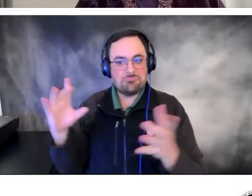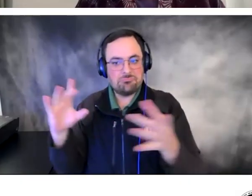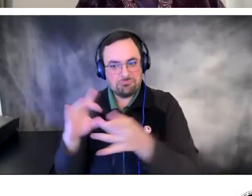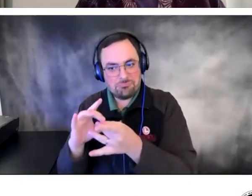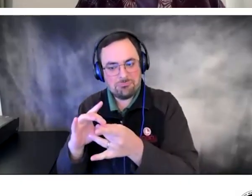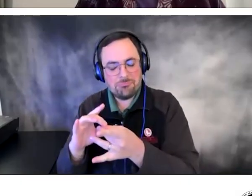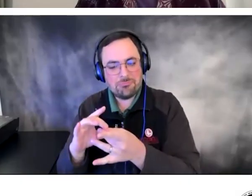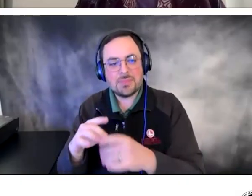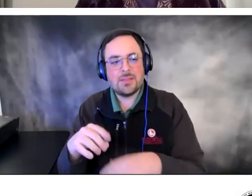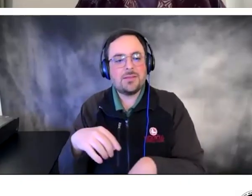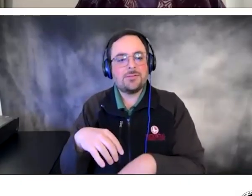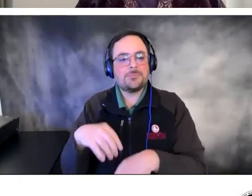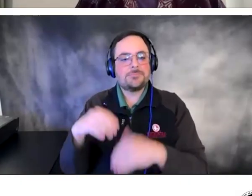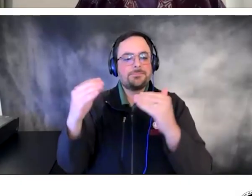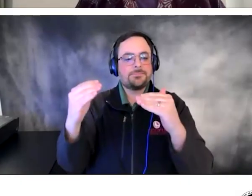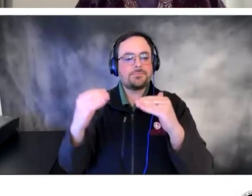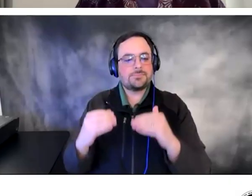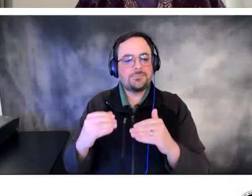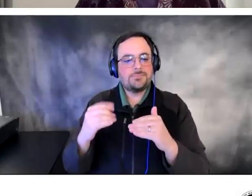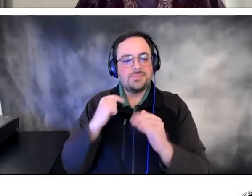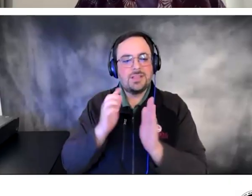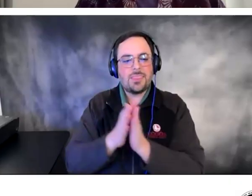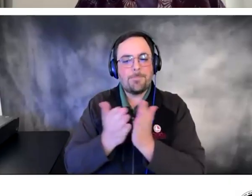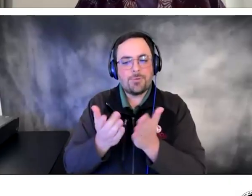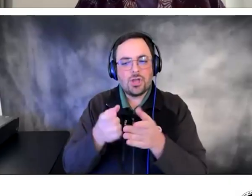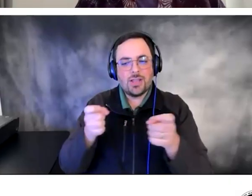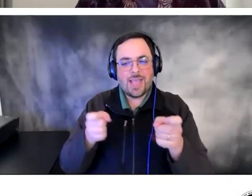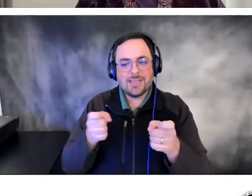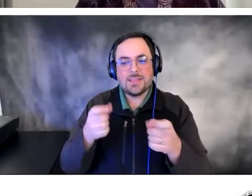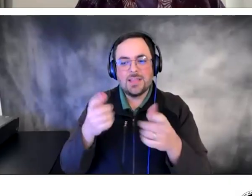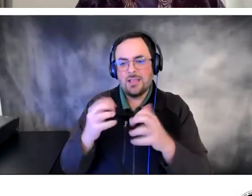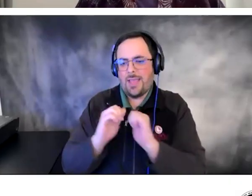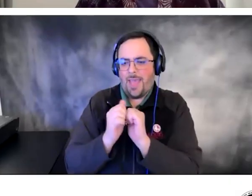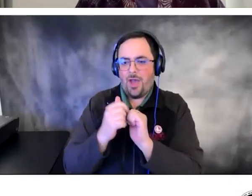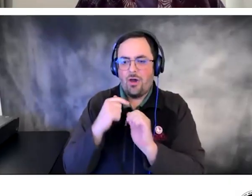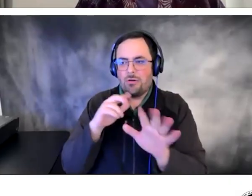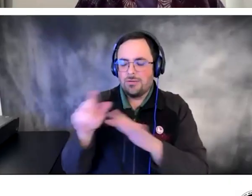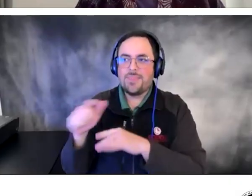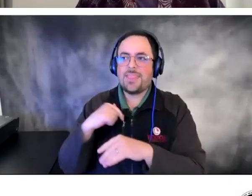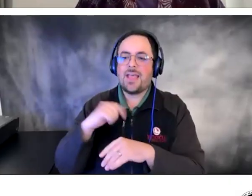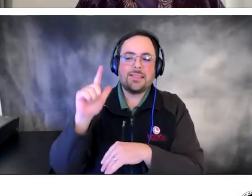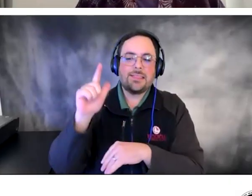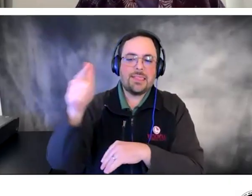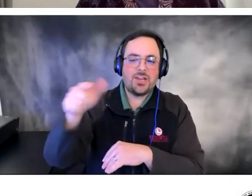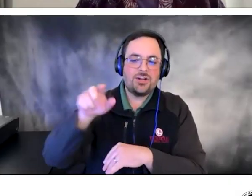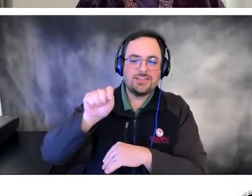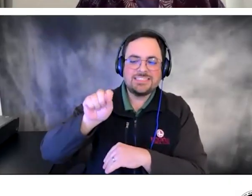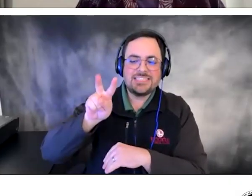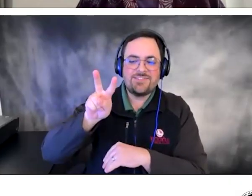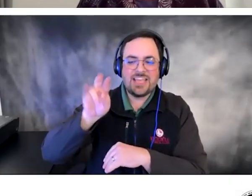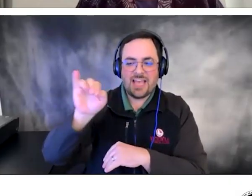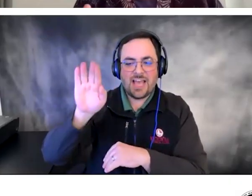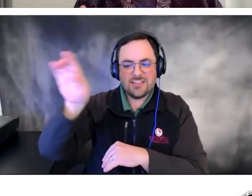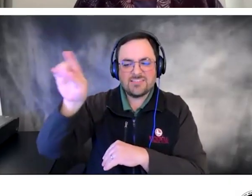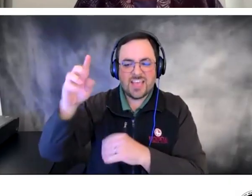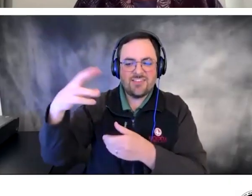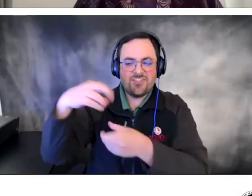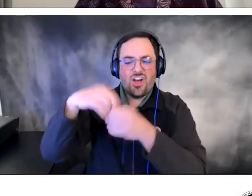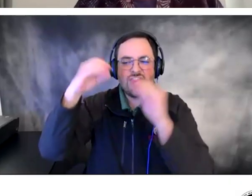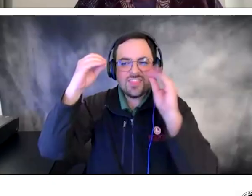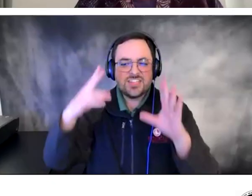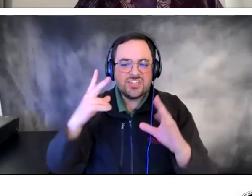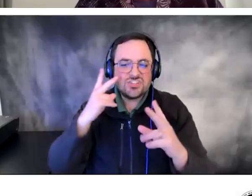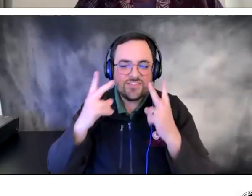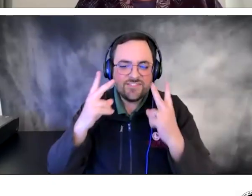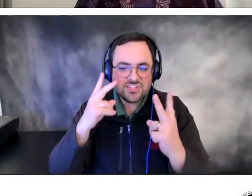shared reading. And you want to integrate the book handling skills that your TVI will be able to share with you. So things like top